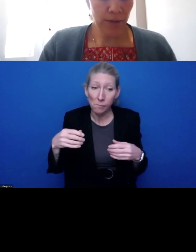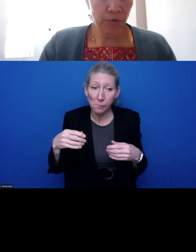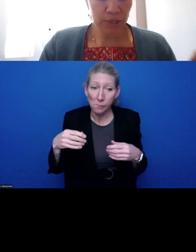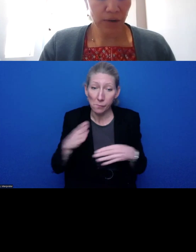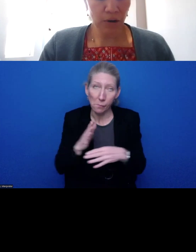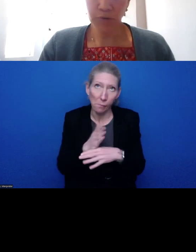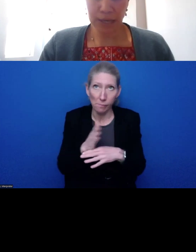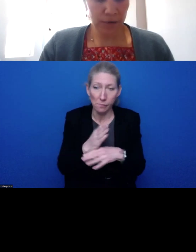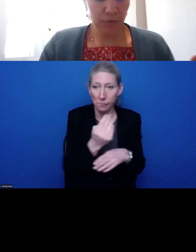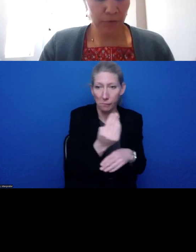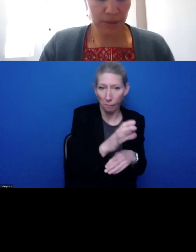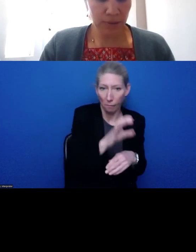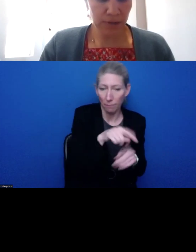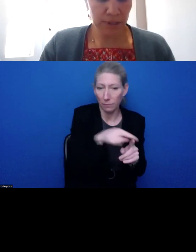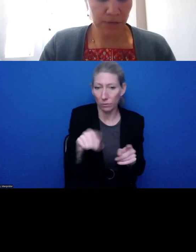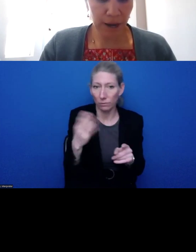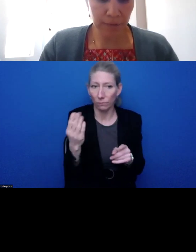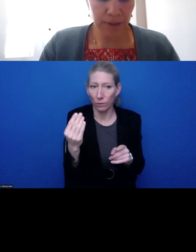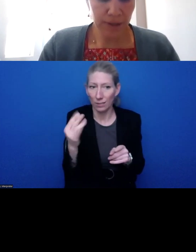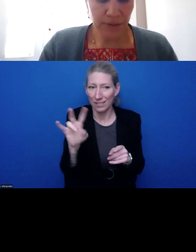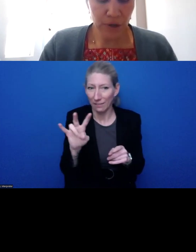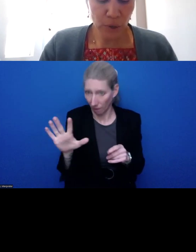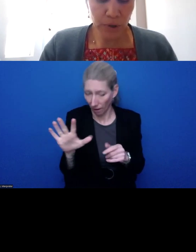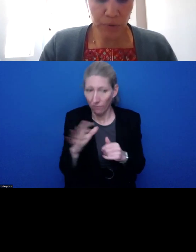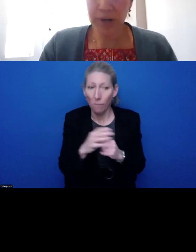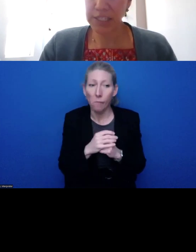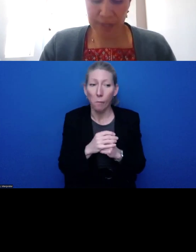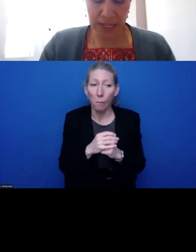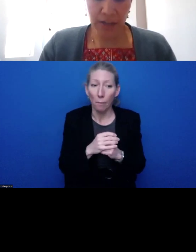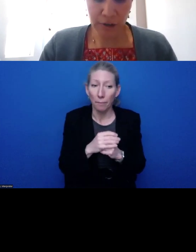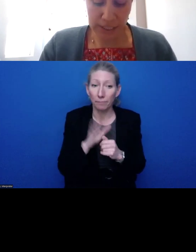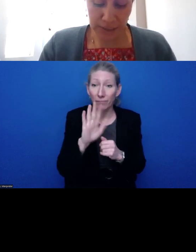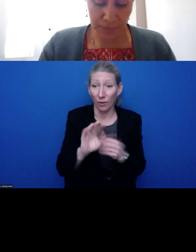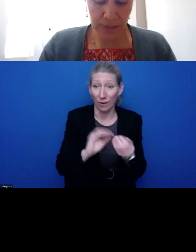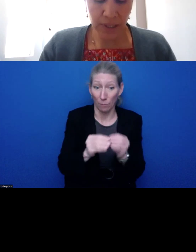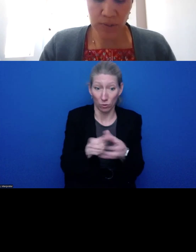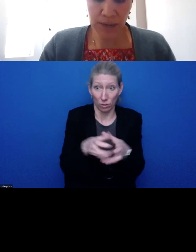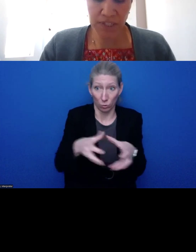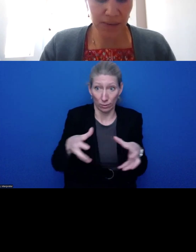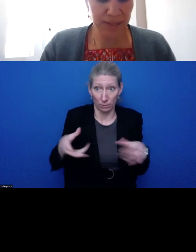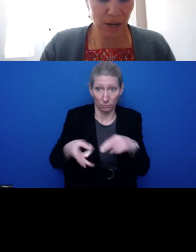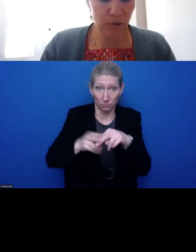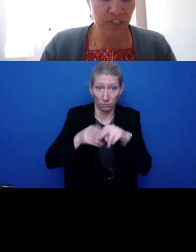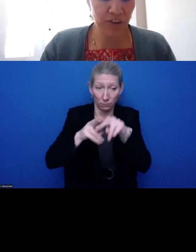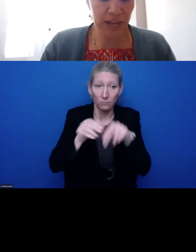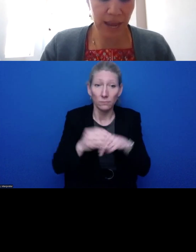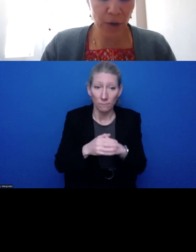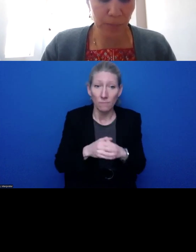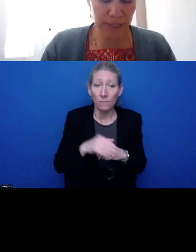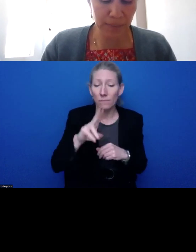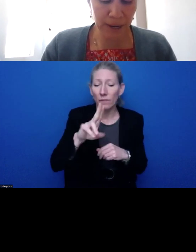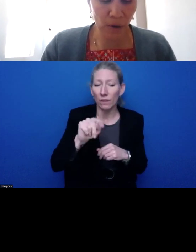between 1400 and 1475, their number progressively increased. The Utzam Chinamital were